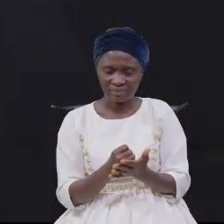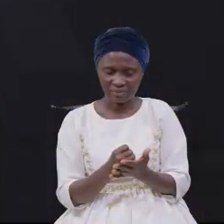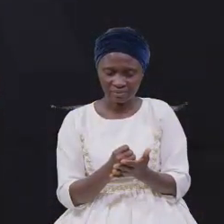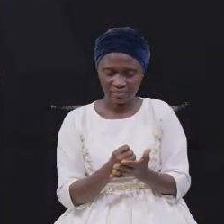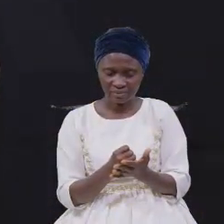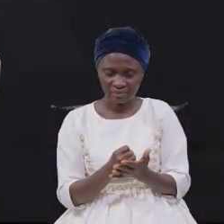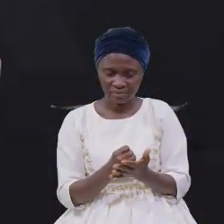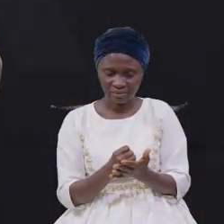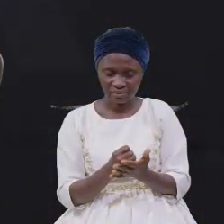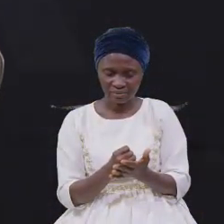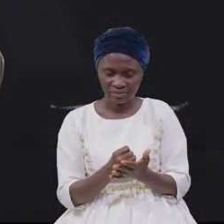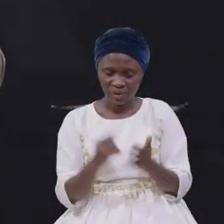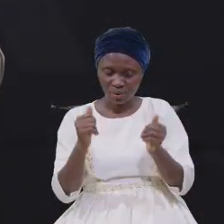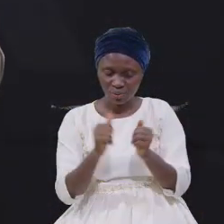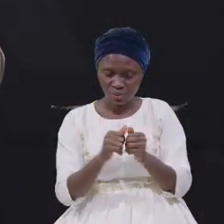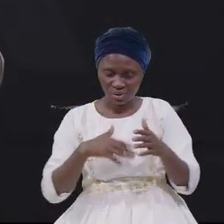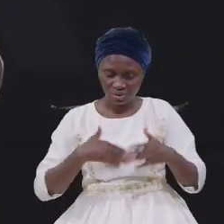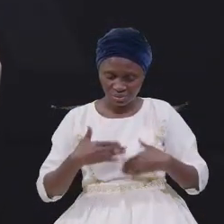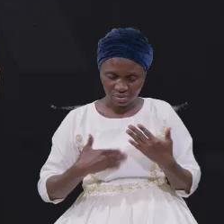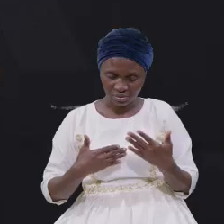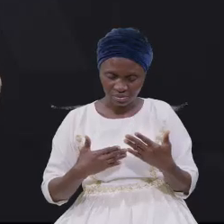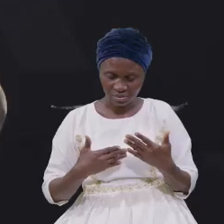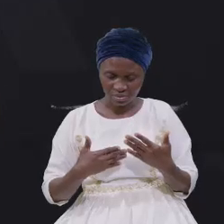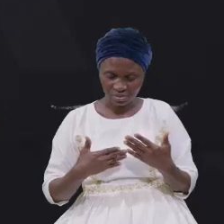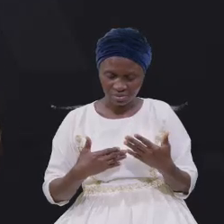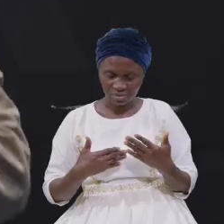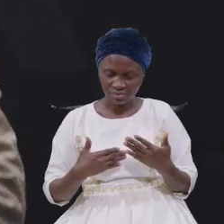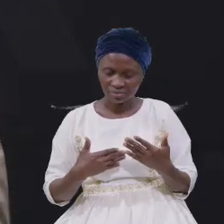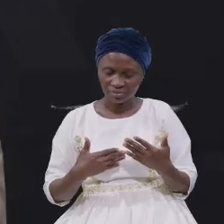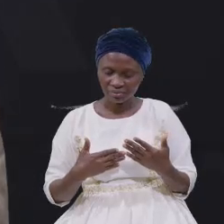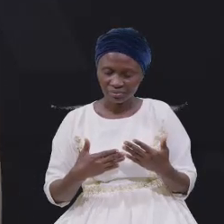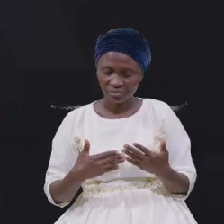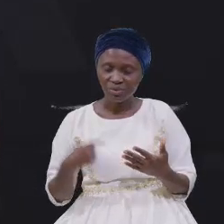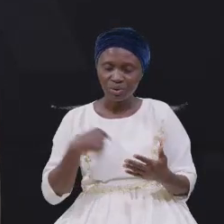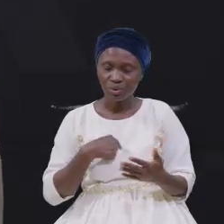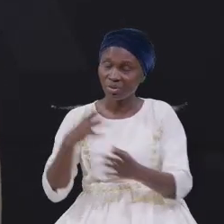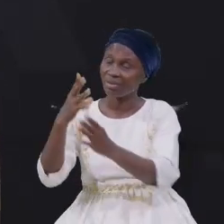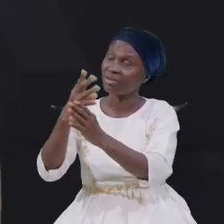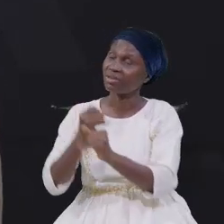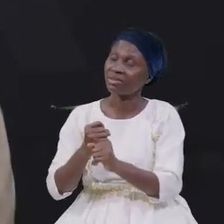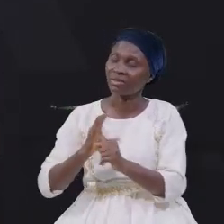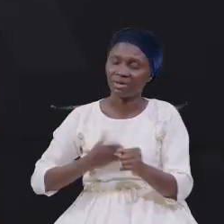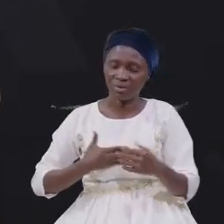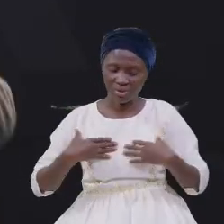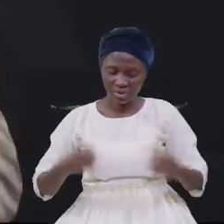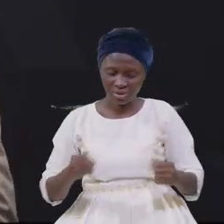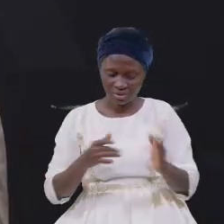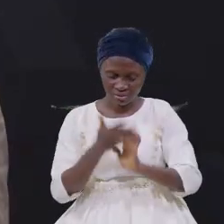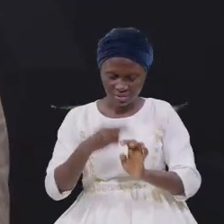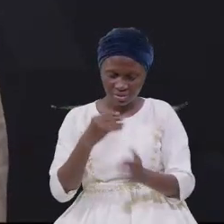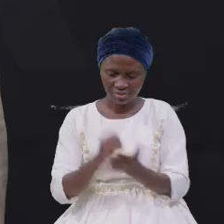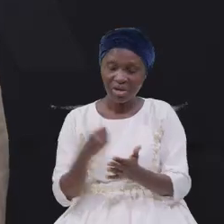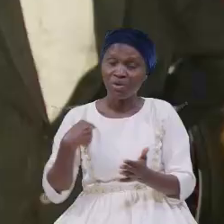With joy, with trust, we receive our healing. We receive